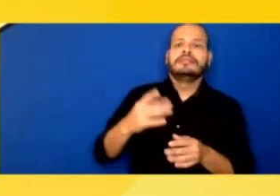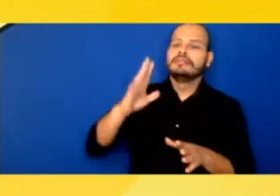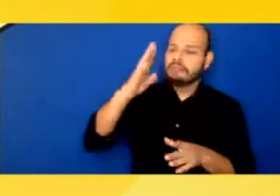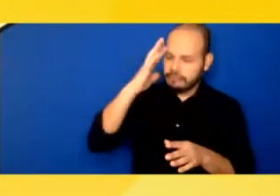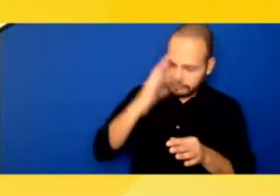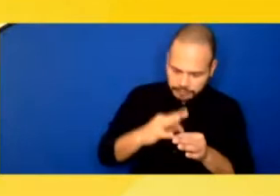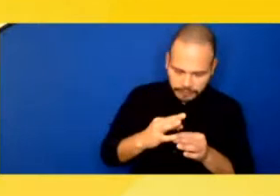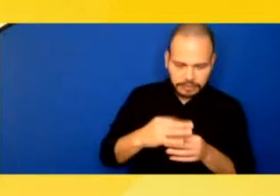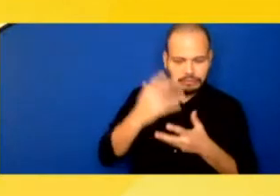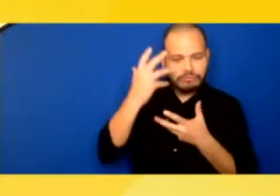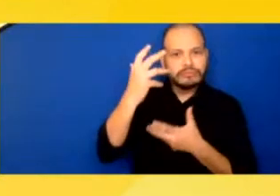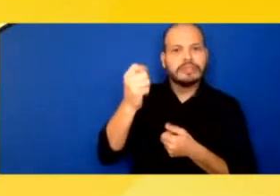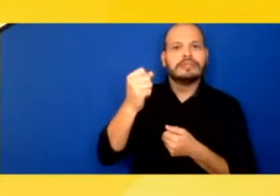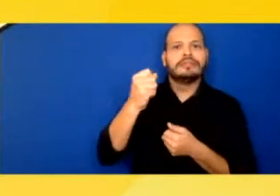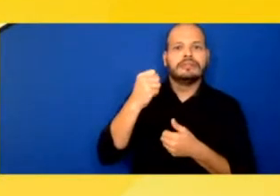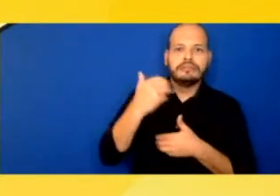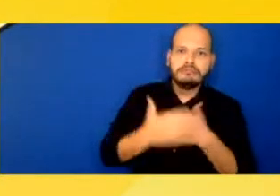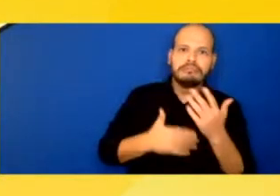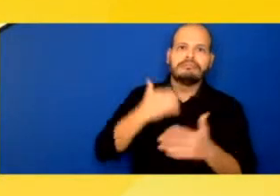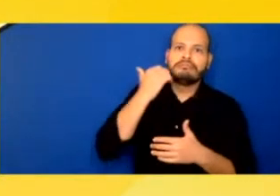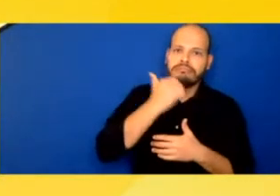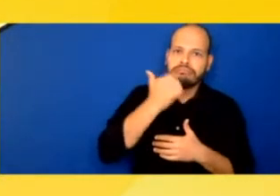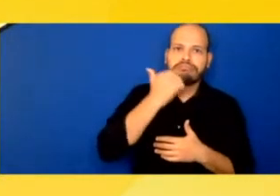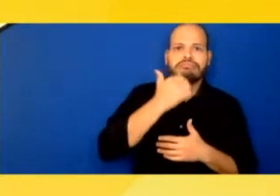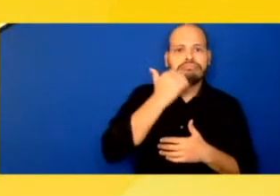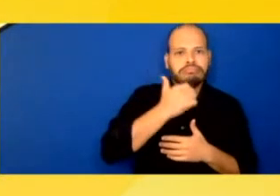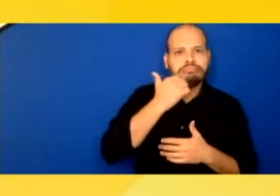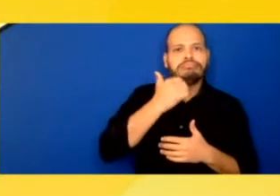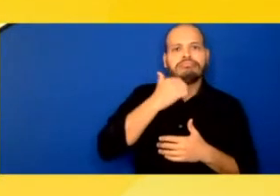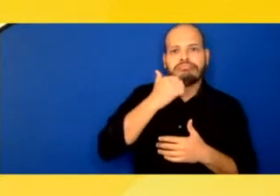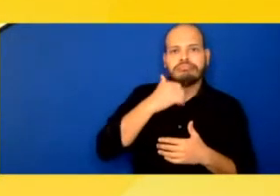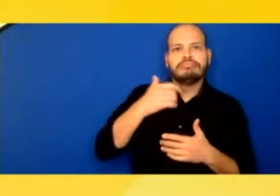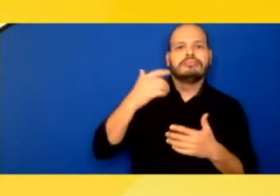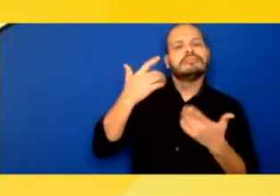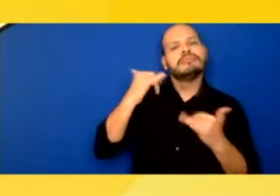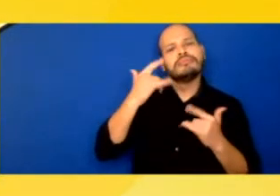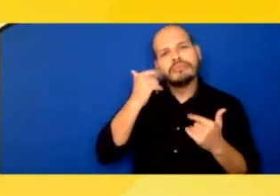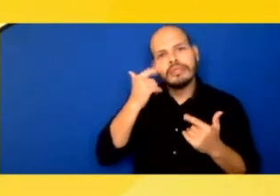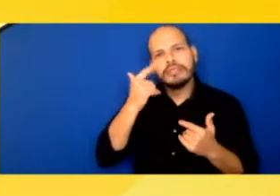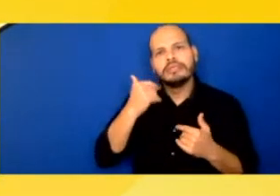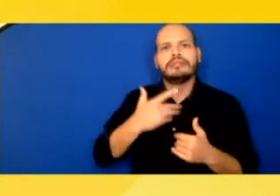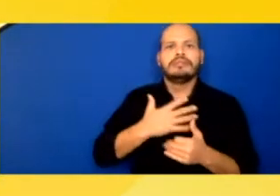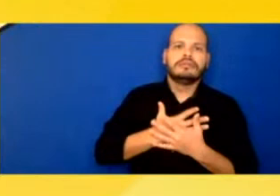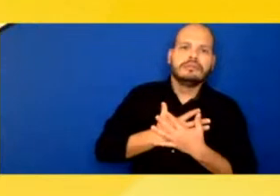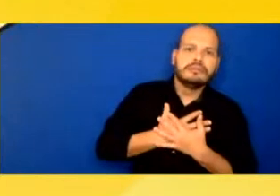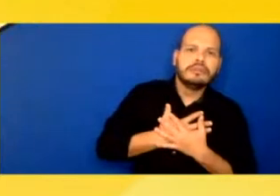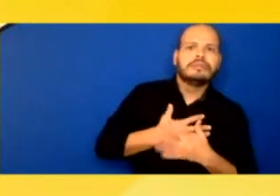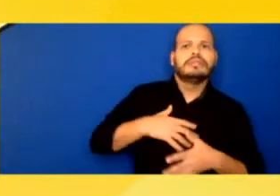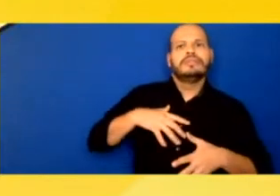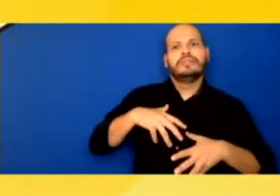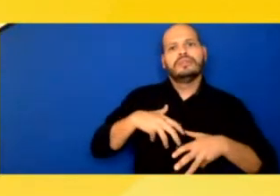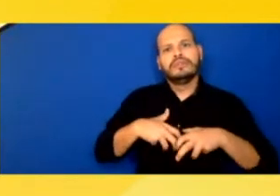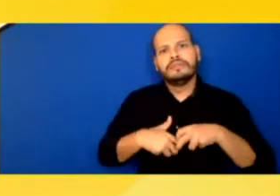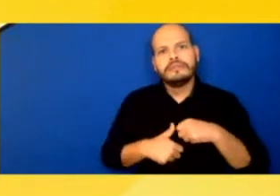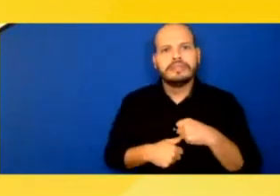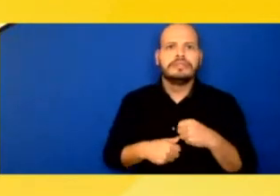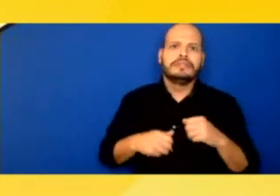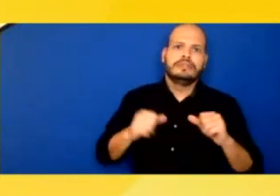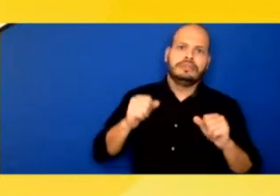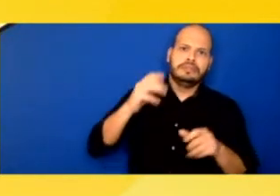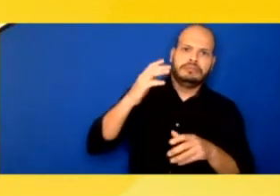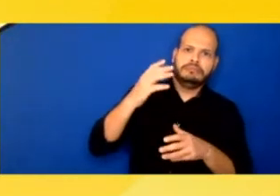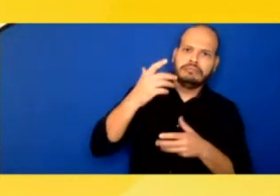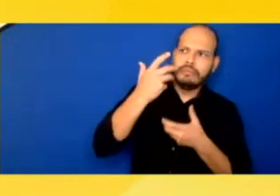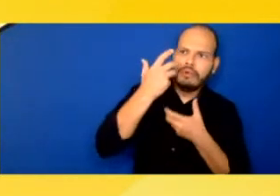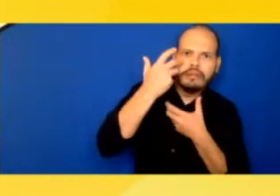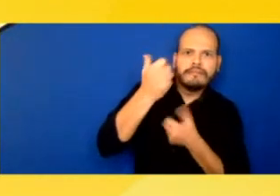that cries. We've had enough faith that mourns. We've had enough faith that says how wrong it is. We've had enough faith that